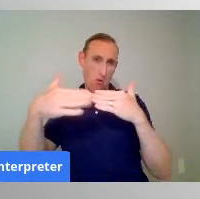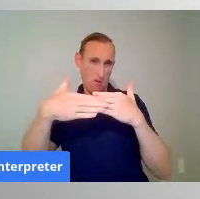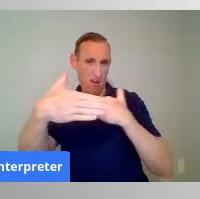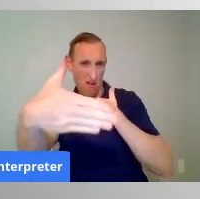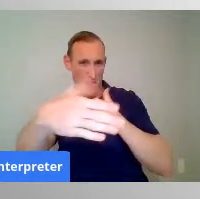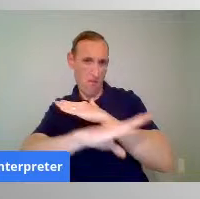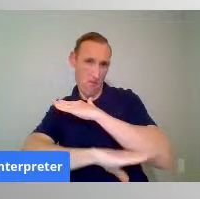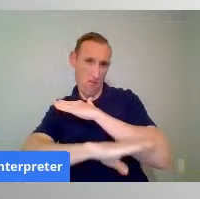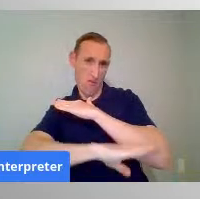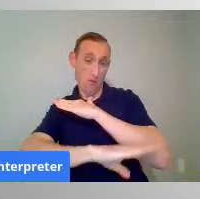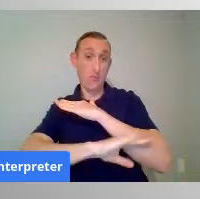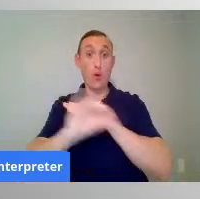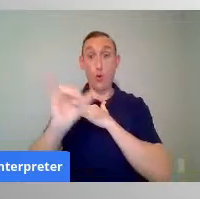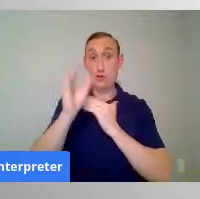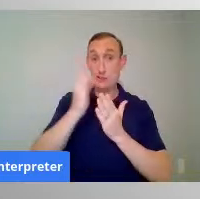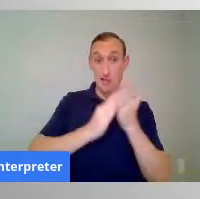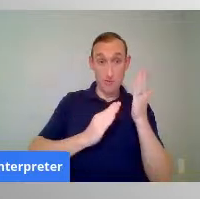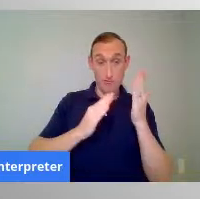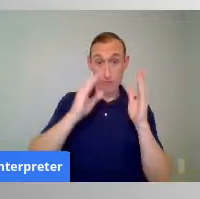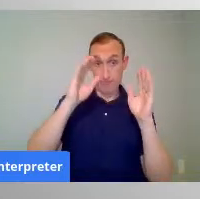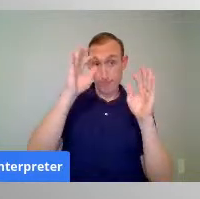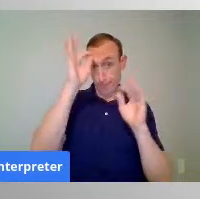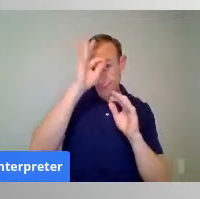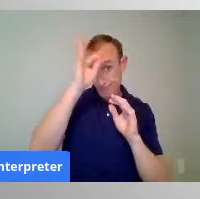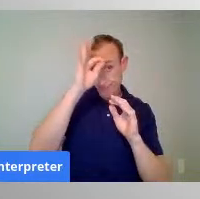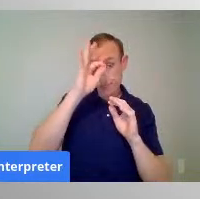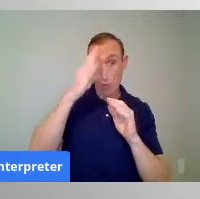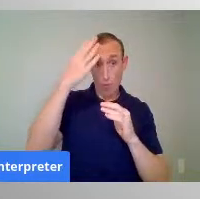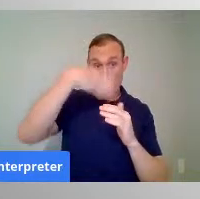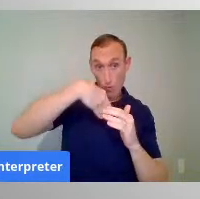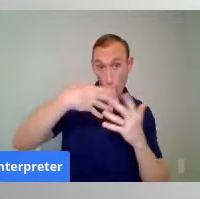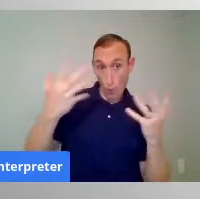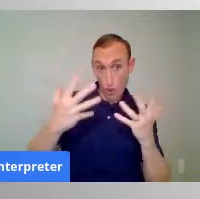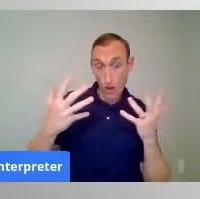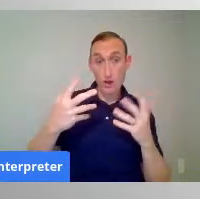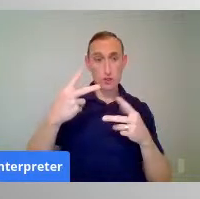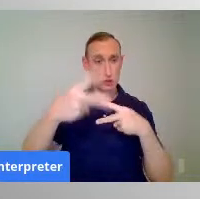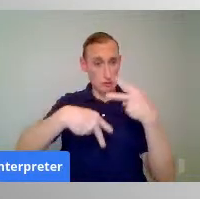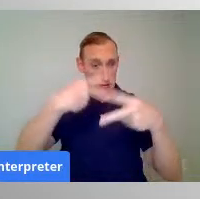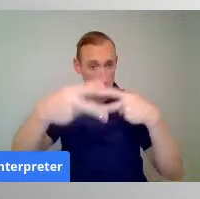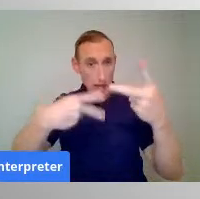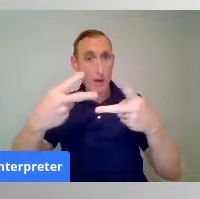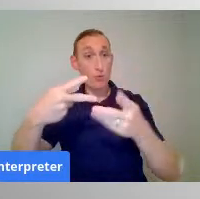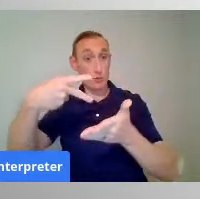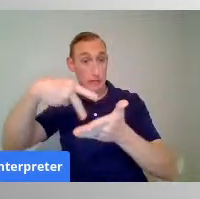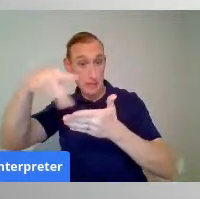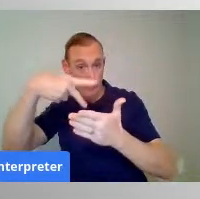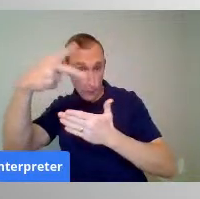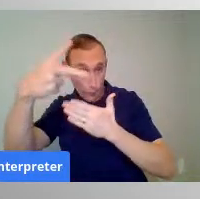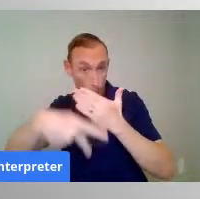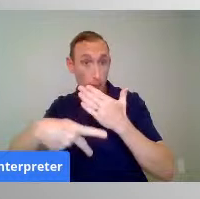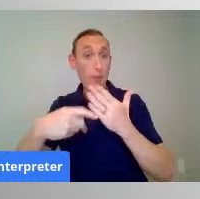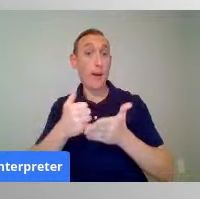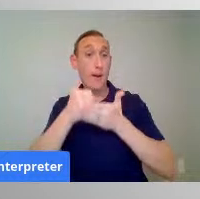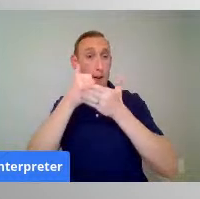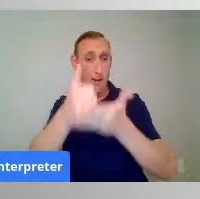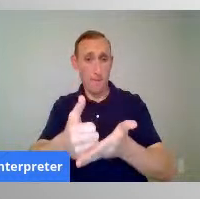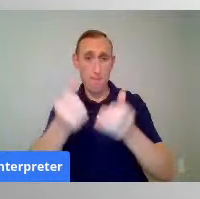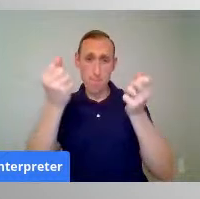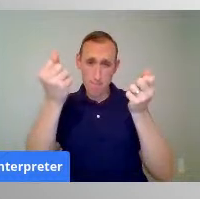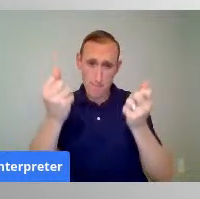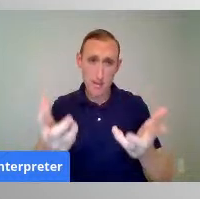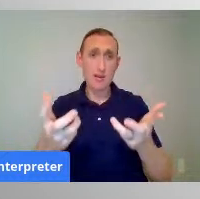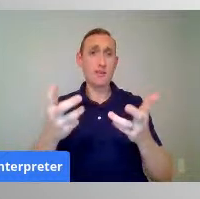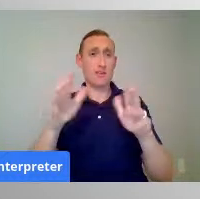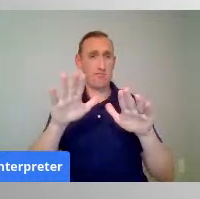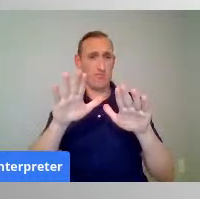gymnastics and dance programs serve a lot of youth in this community in late afternoons and early evenings.